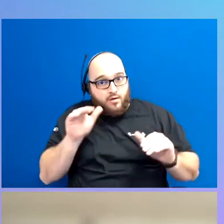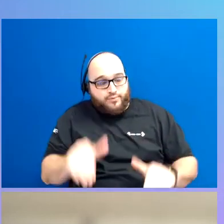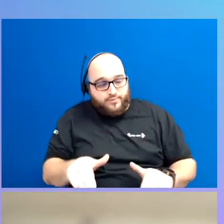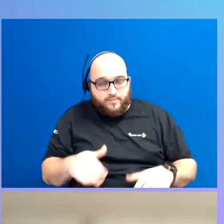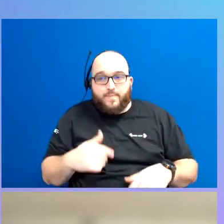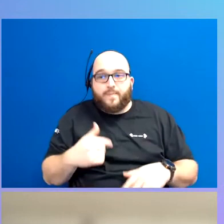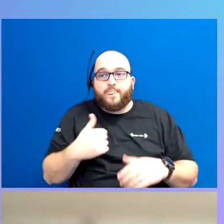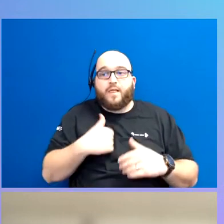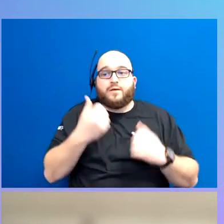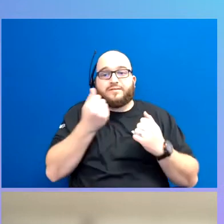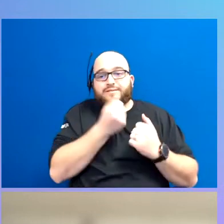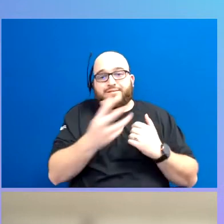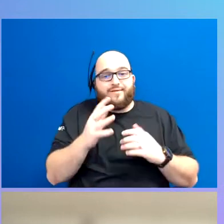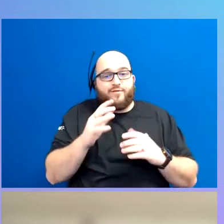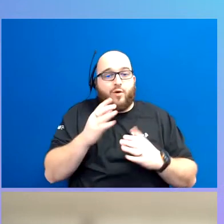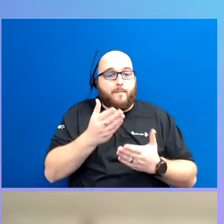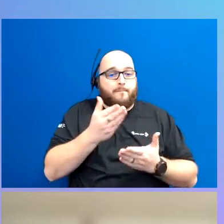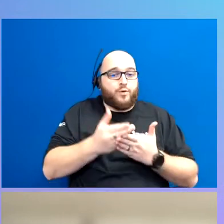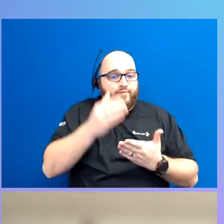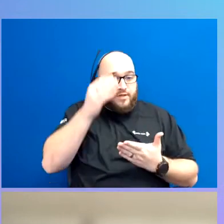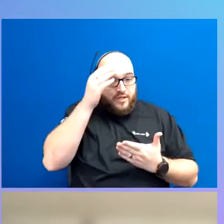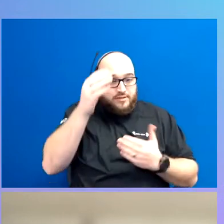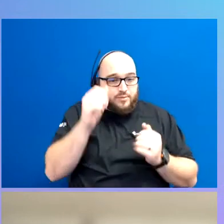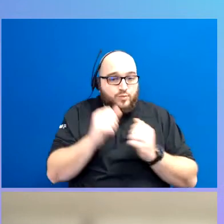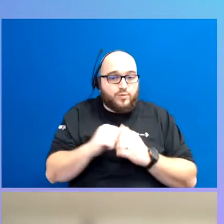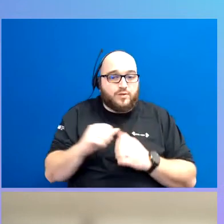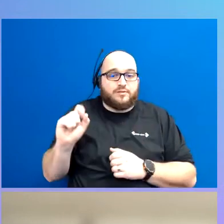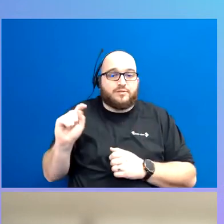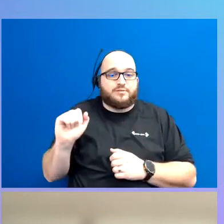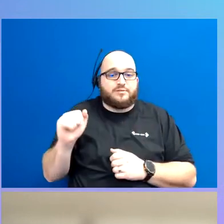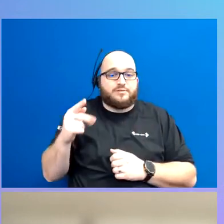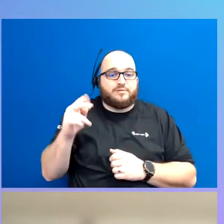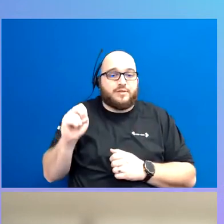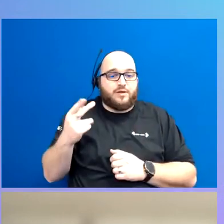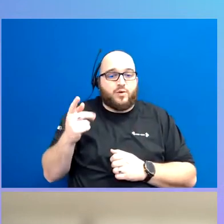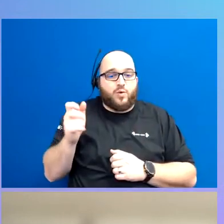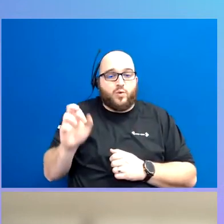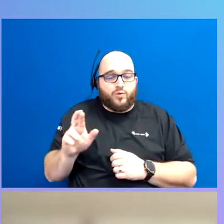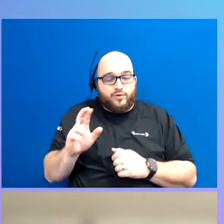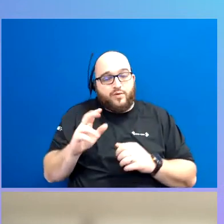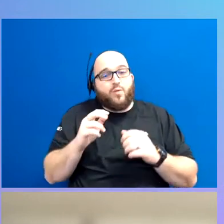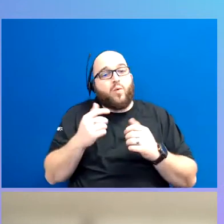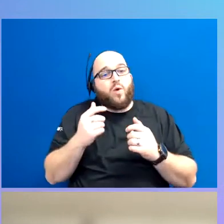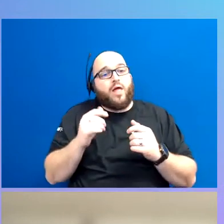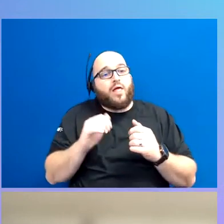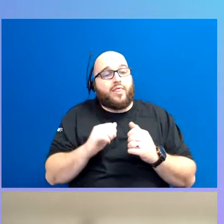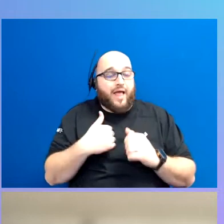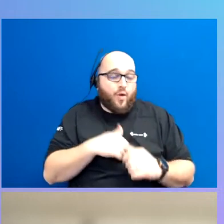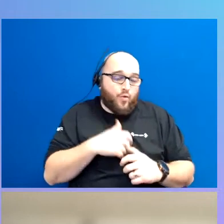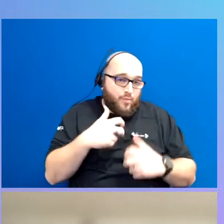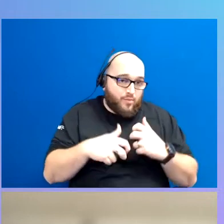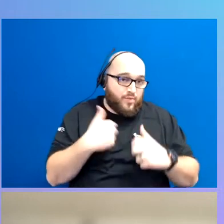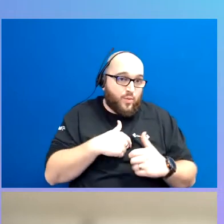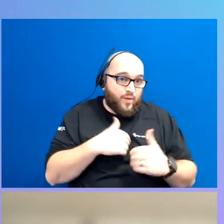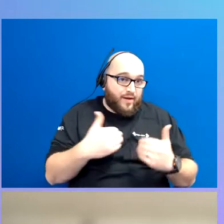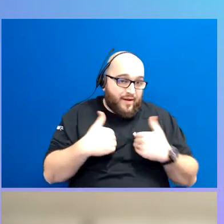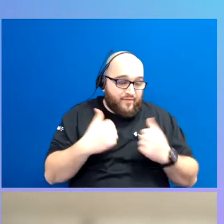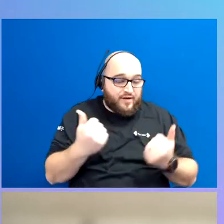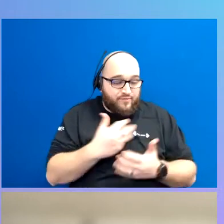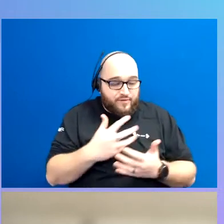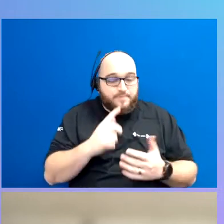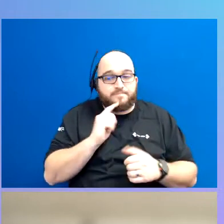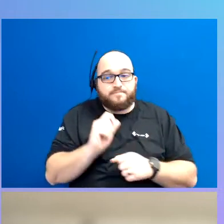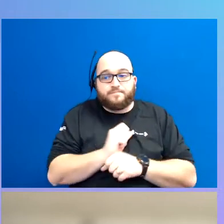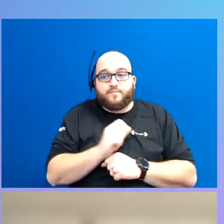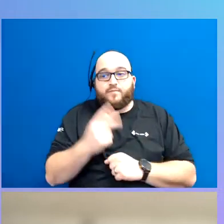of concepts with stakeholders using the tool, showing the benefit and the size of the problem. And actually, at the end of the day, how actually easy